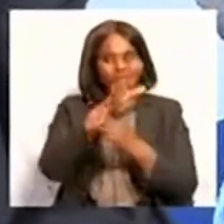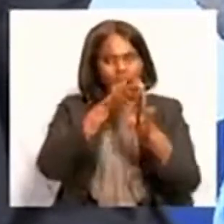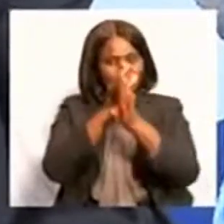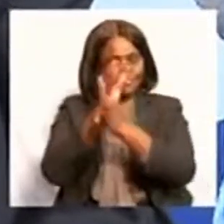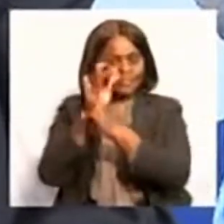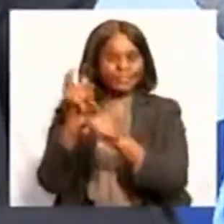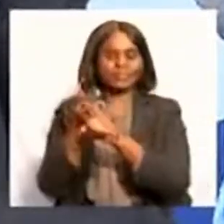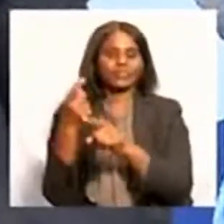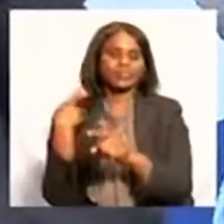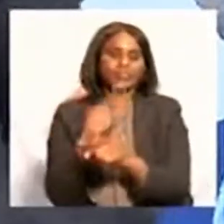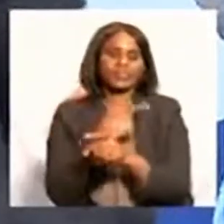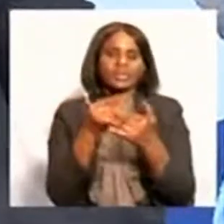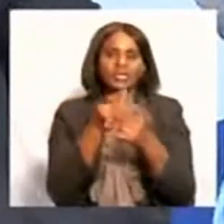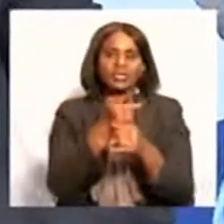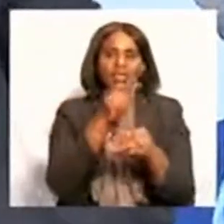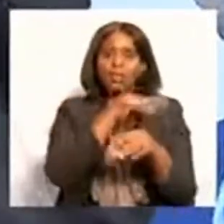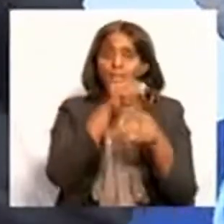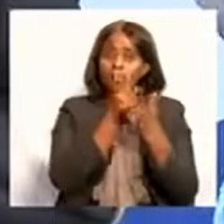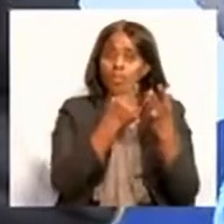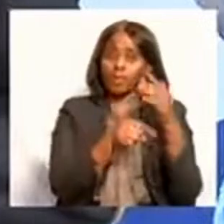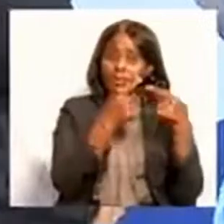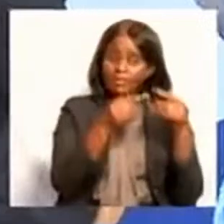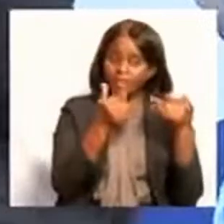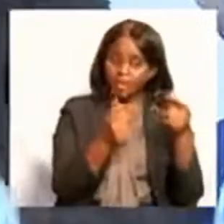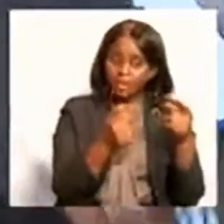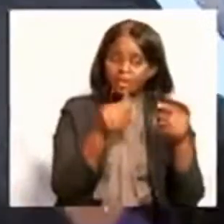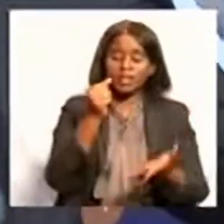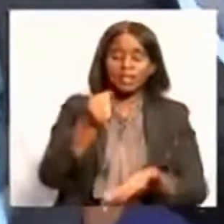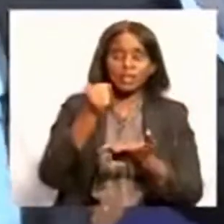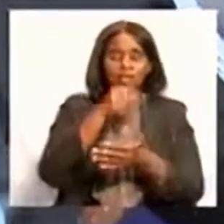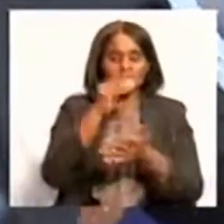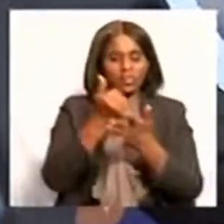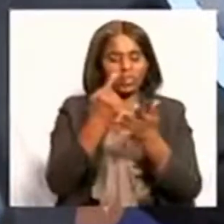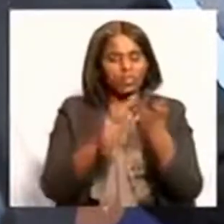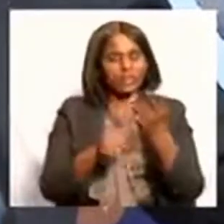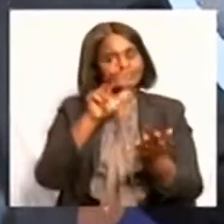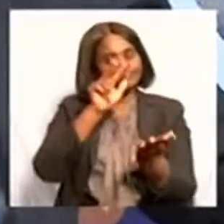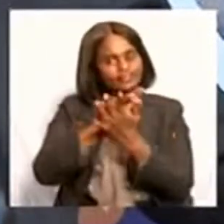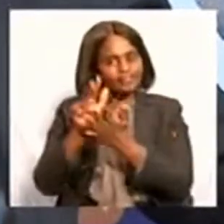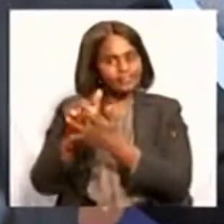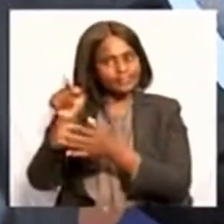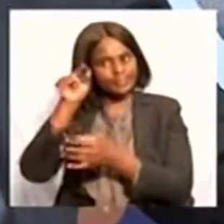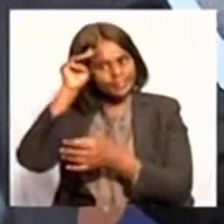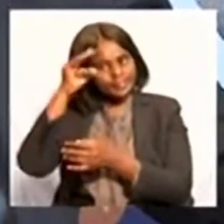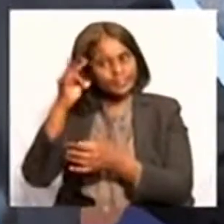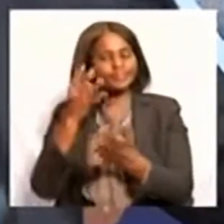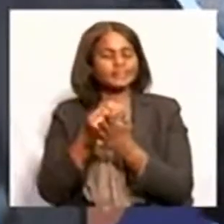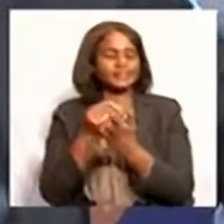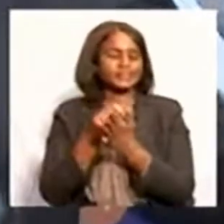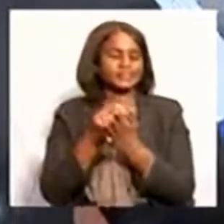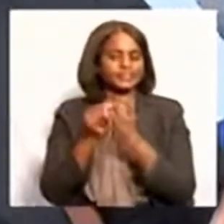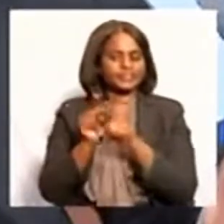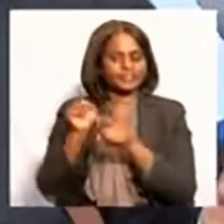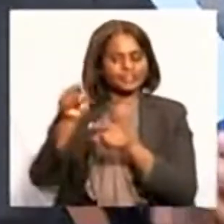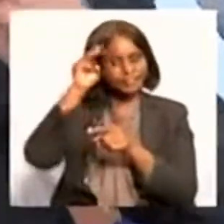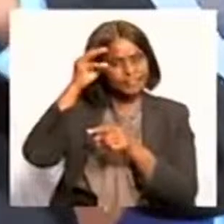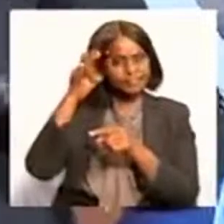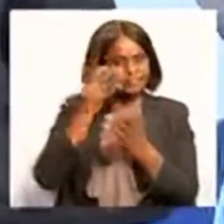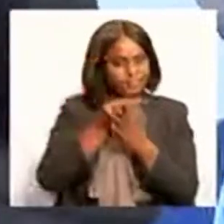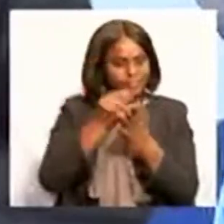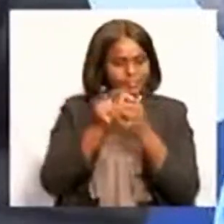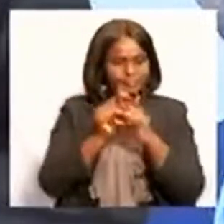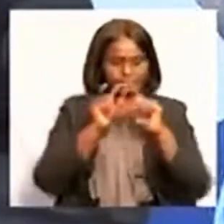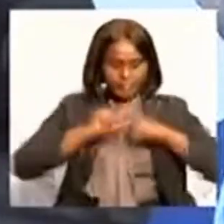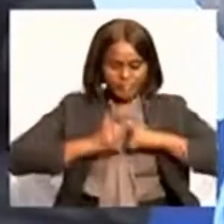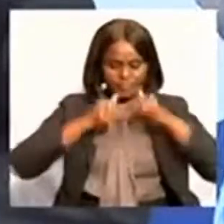Parliament. The current practice is that our budget is actually approved by what? The Minister of Finance. The Minister of Finance is also our